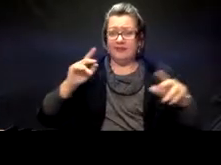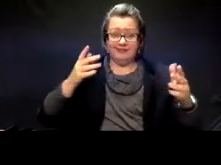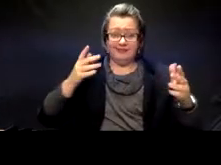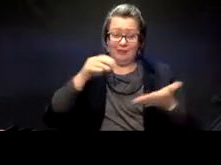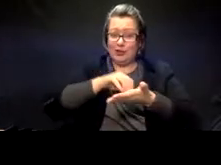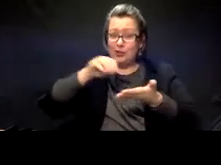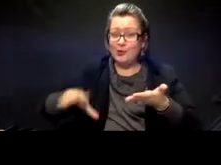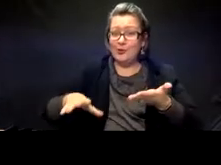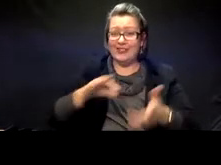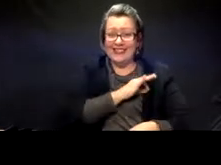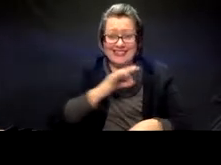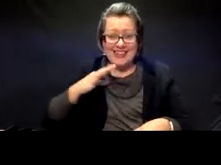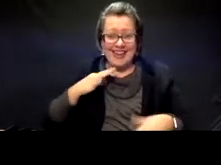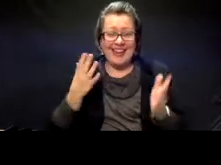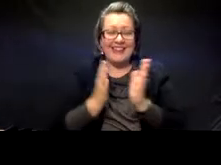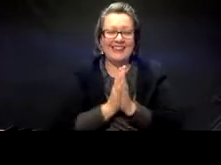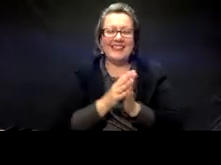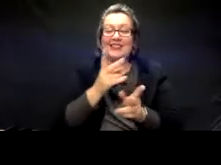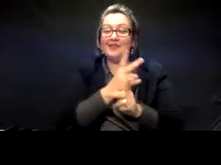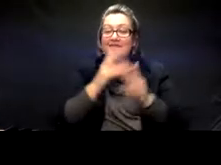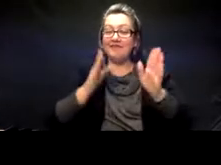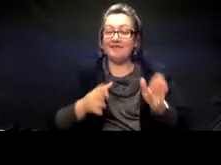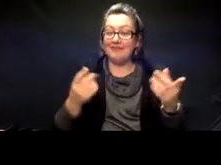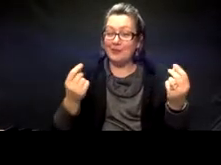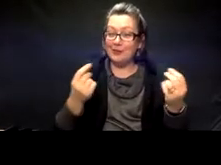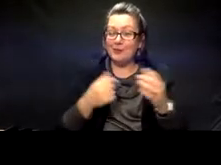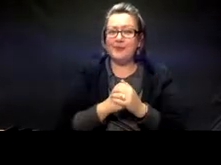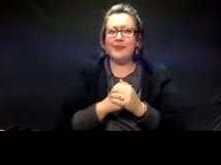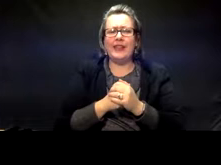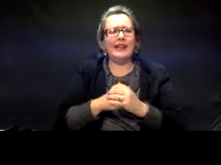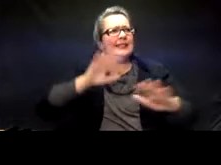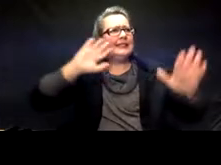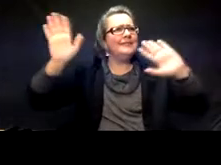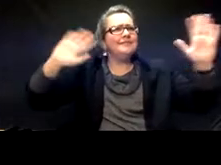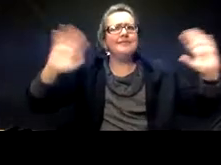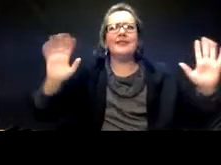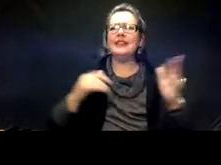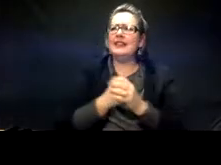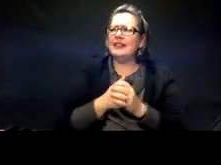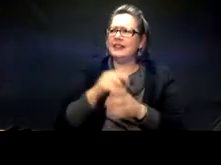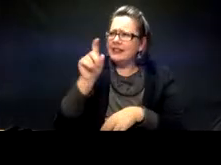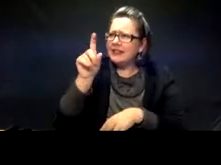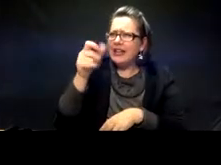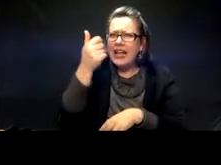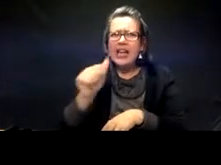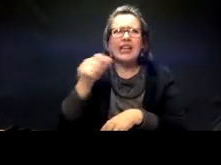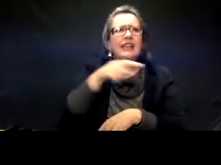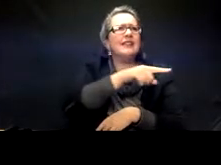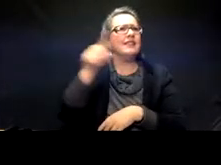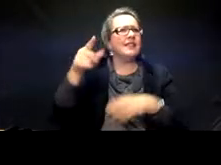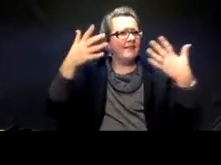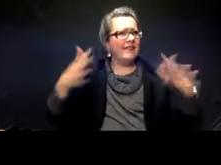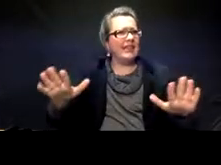front of all of us. There's students and staff, and the supervisor said, hey, everybody,